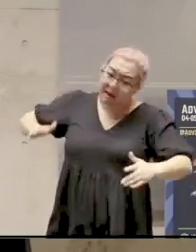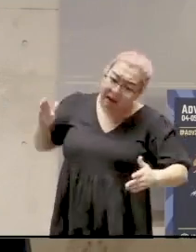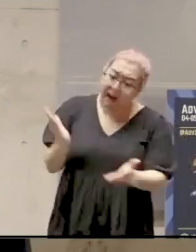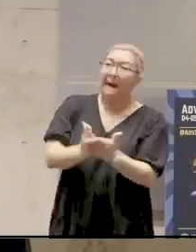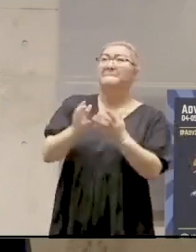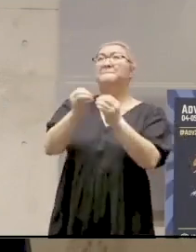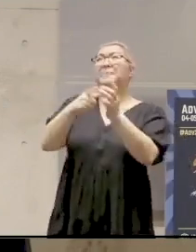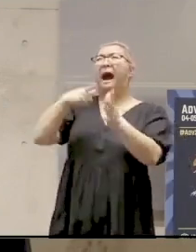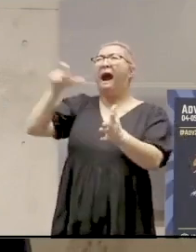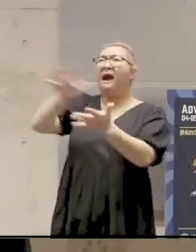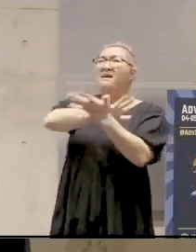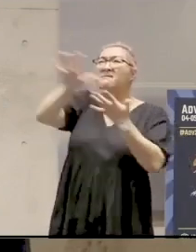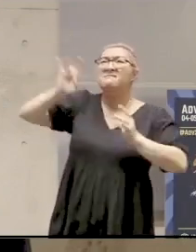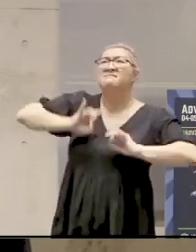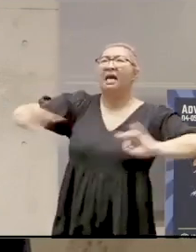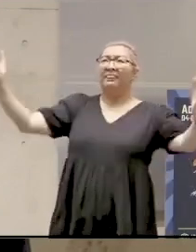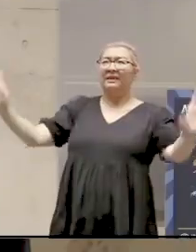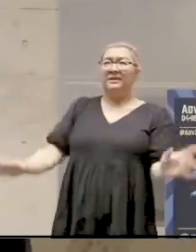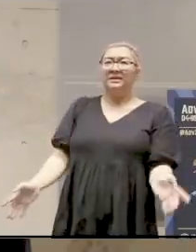star.